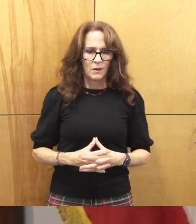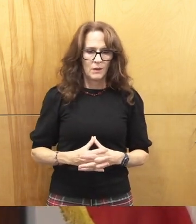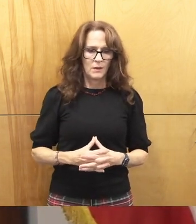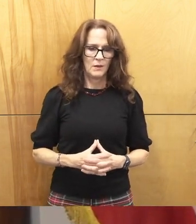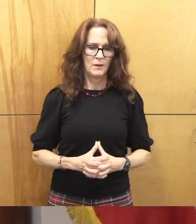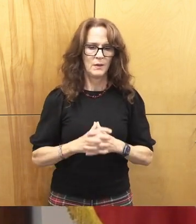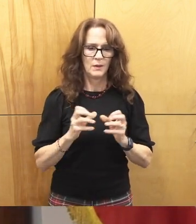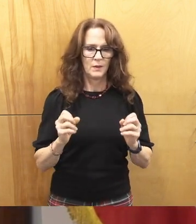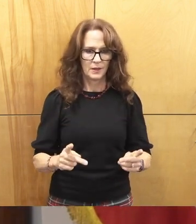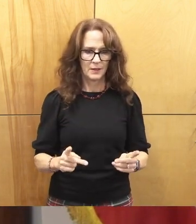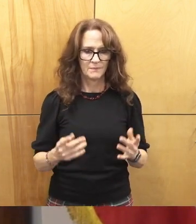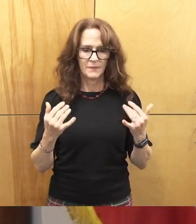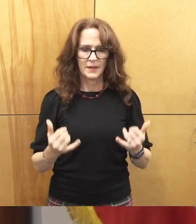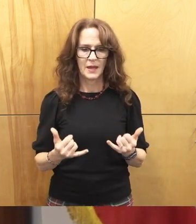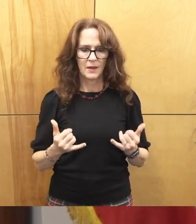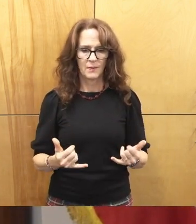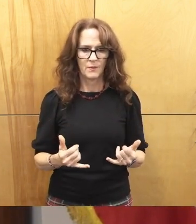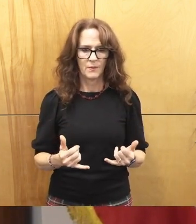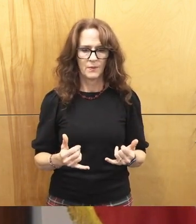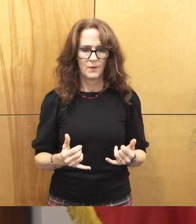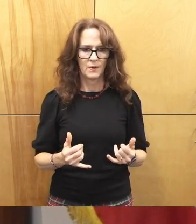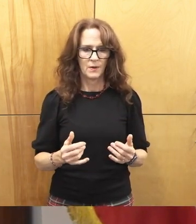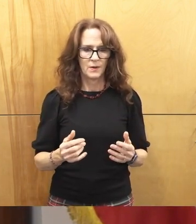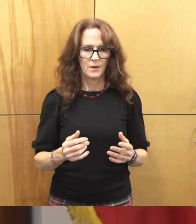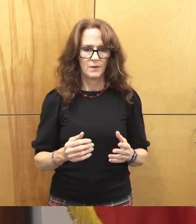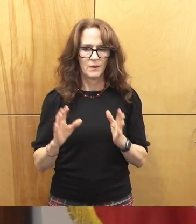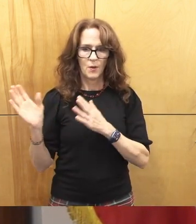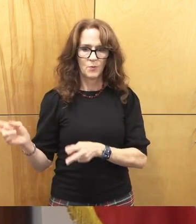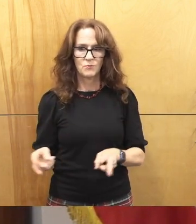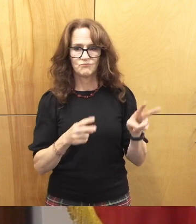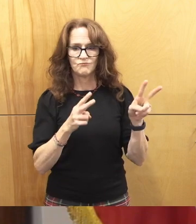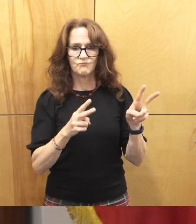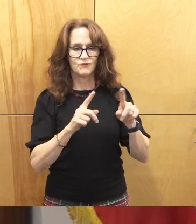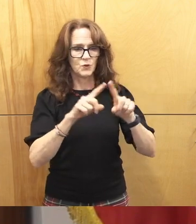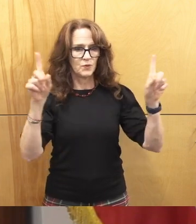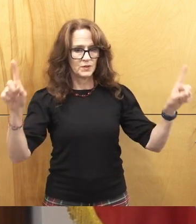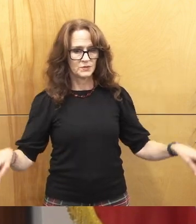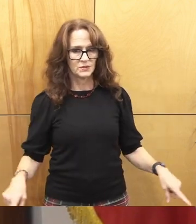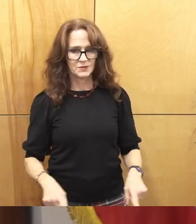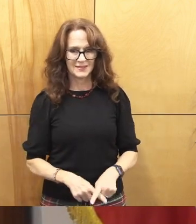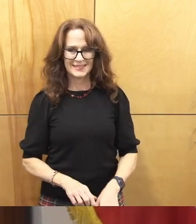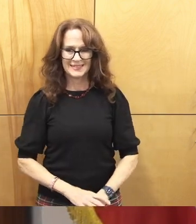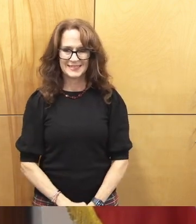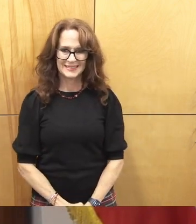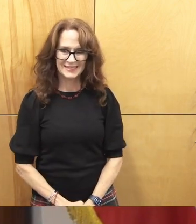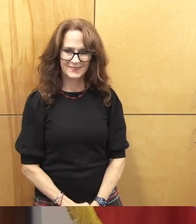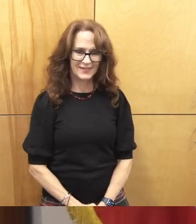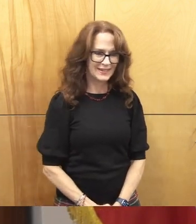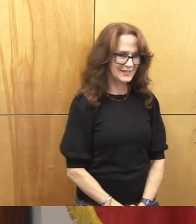Okay, now I will direct our attention to the screen.